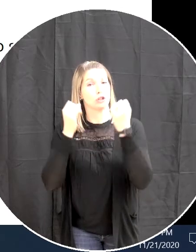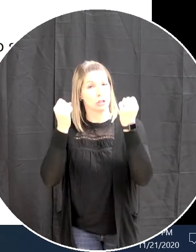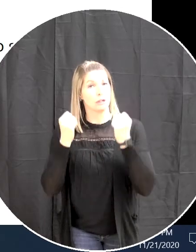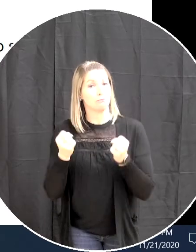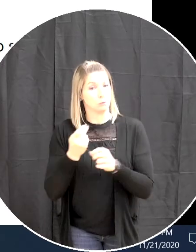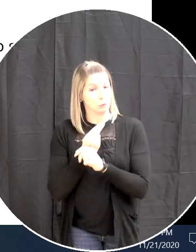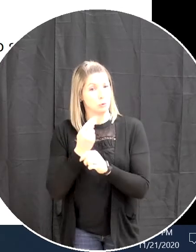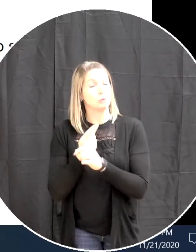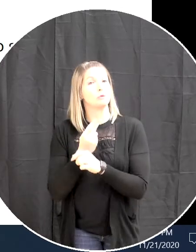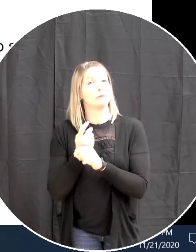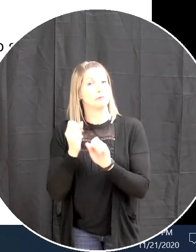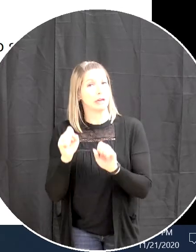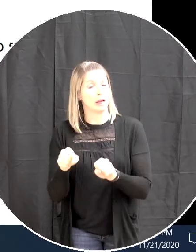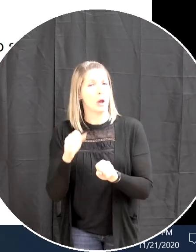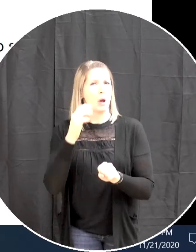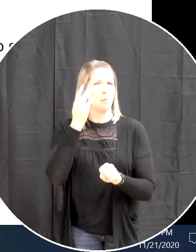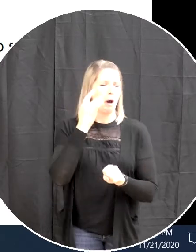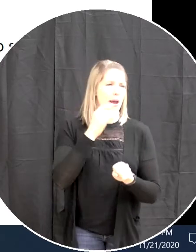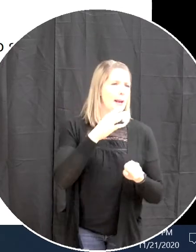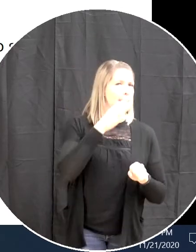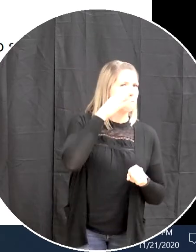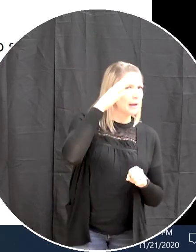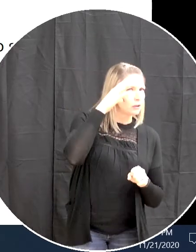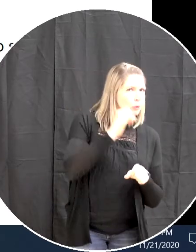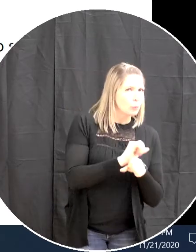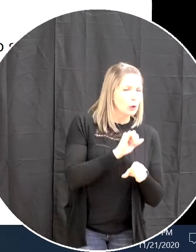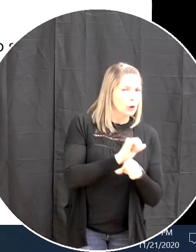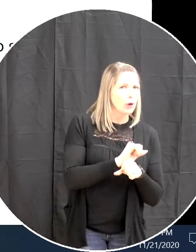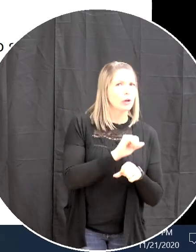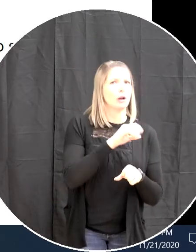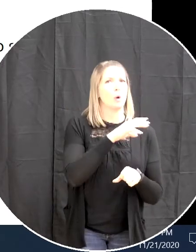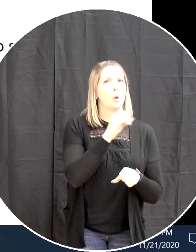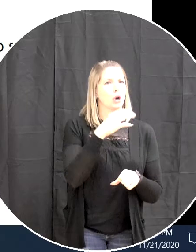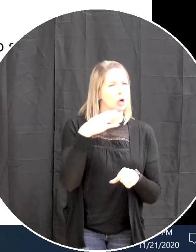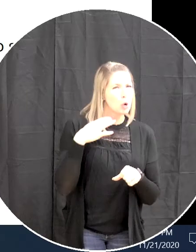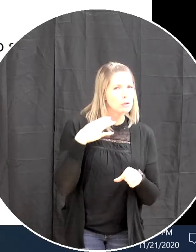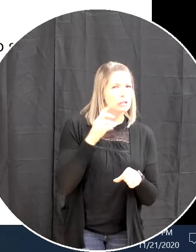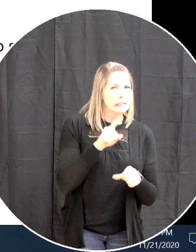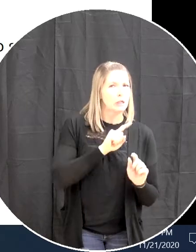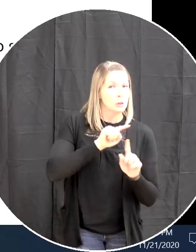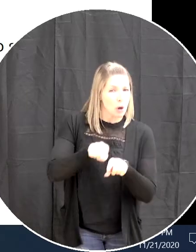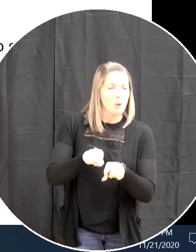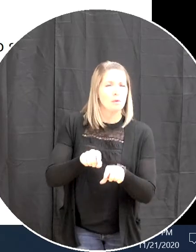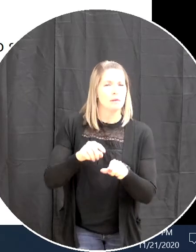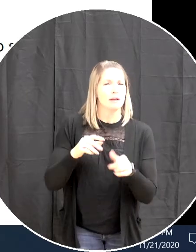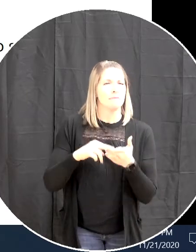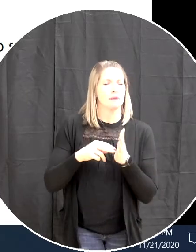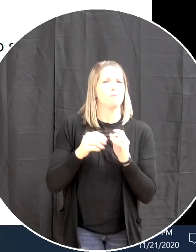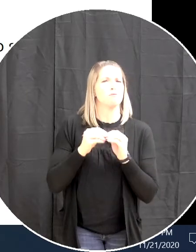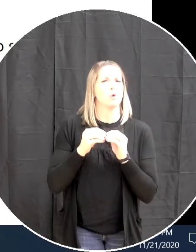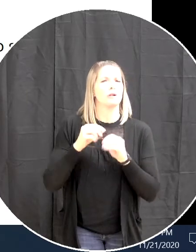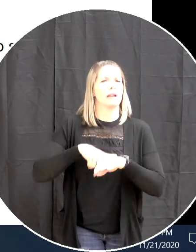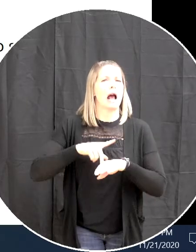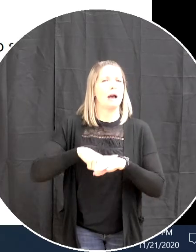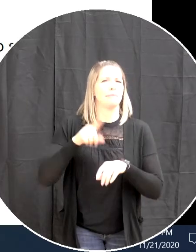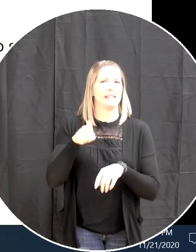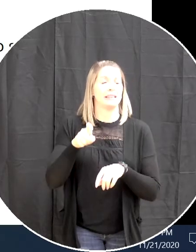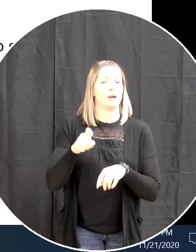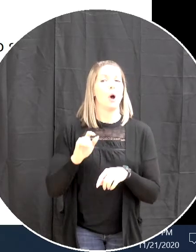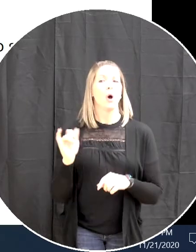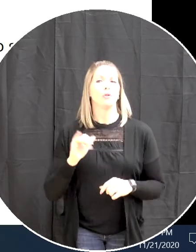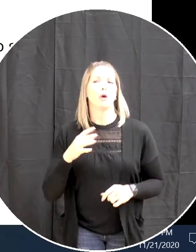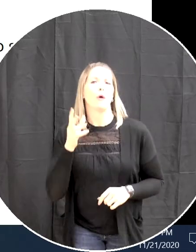also heard a lot of cries for some sort of cumulative tournament activity